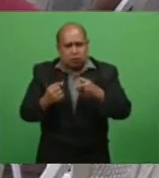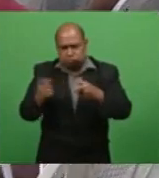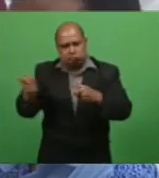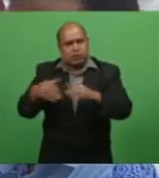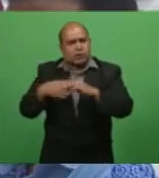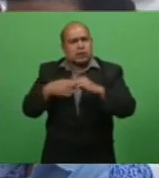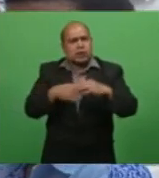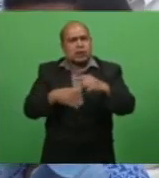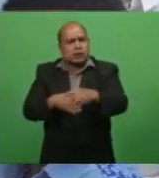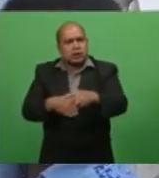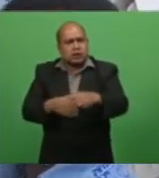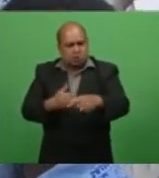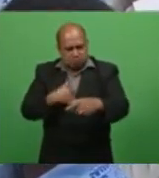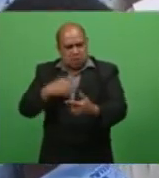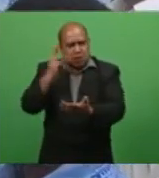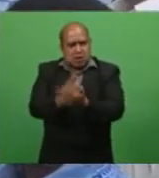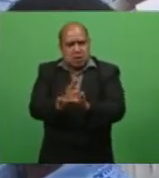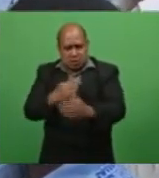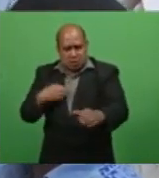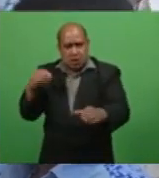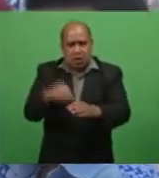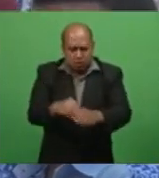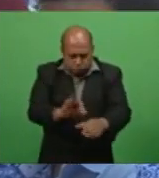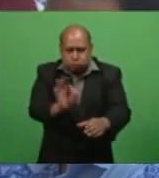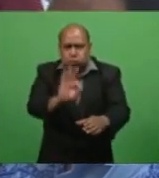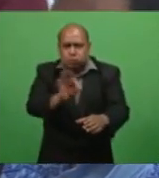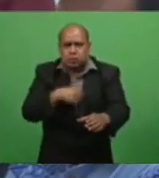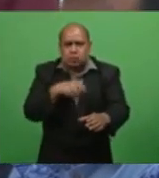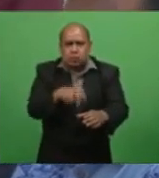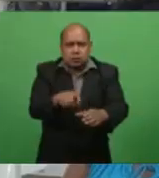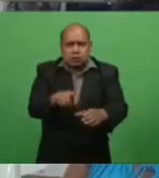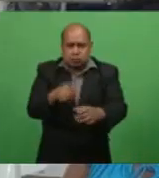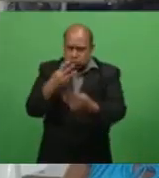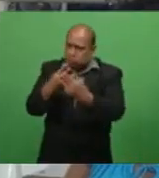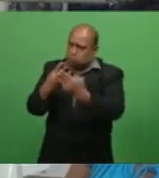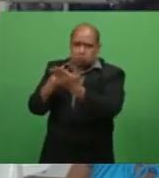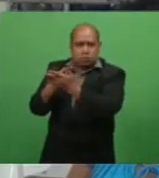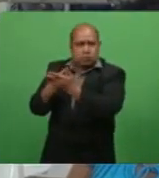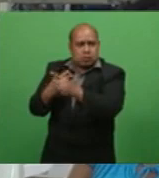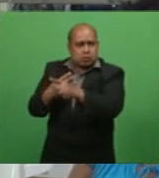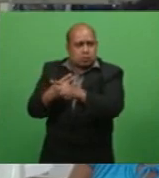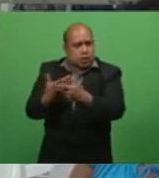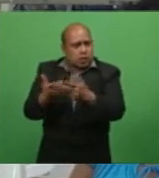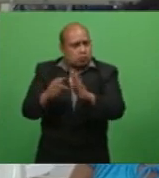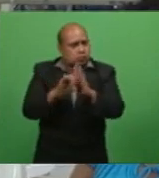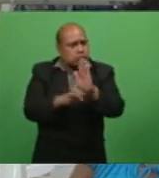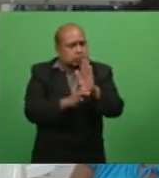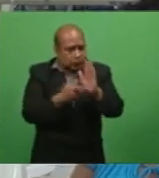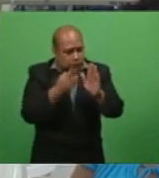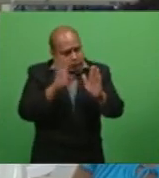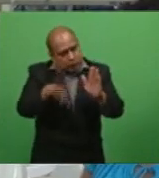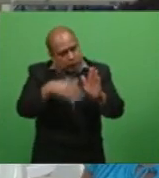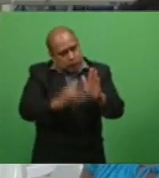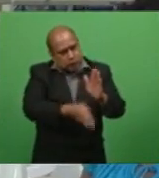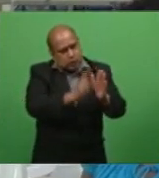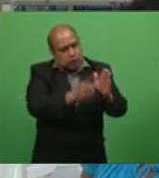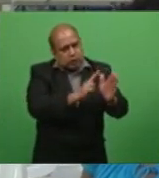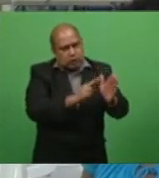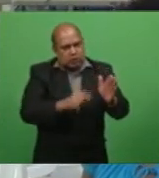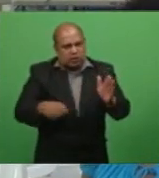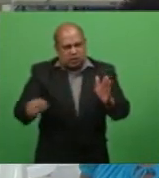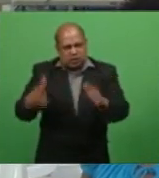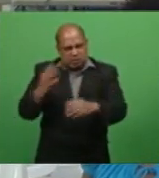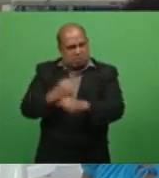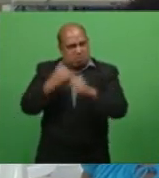internal affairs. The SODELPA constitution is to be reviewed, and the lack of powers of the party leader is something RABUKA will want to